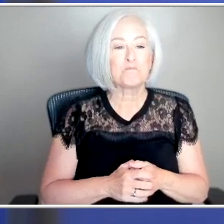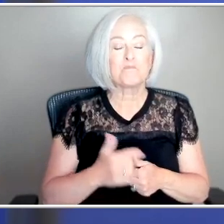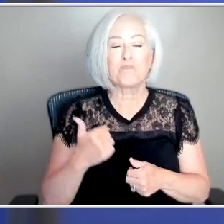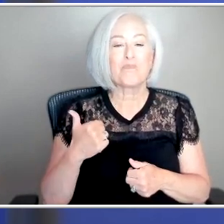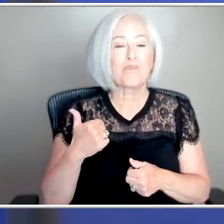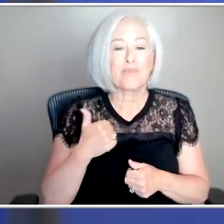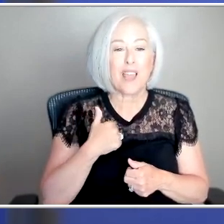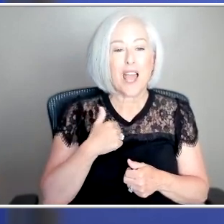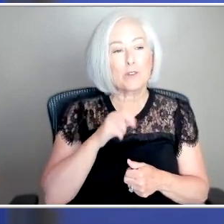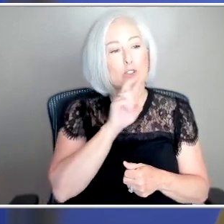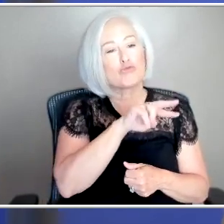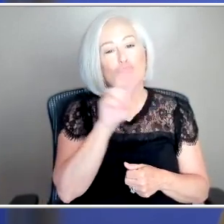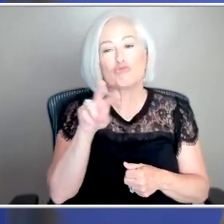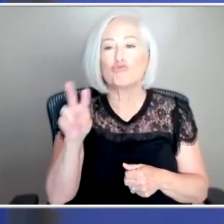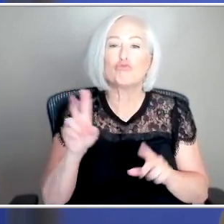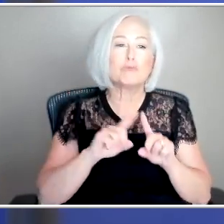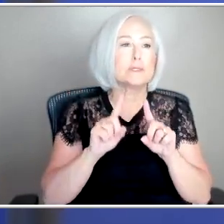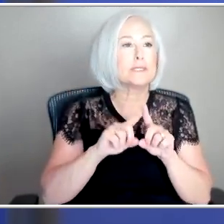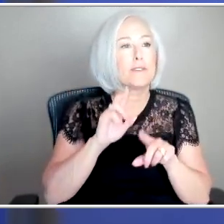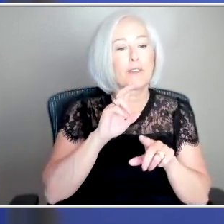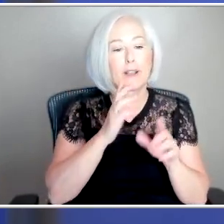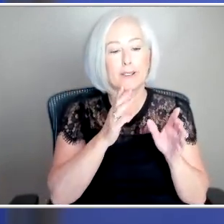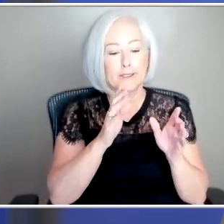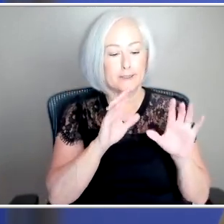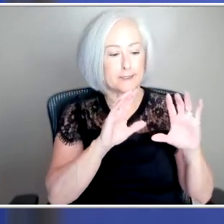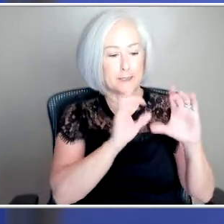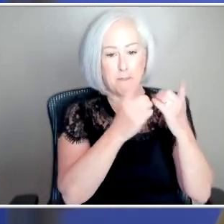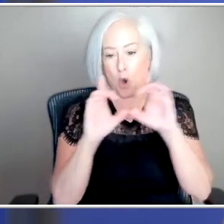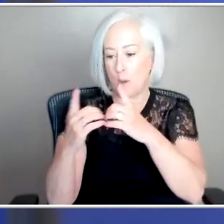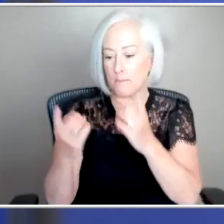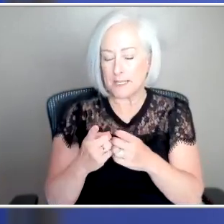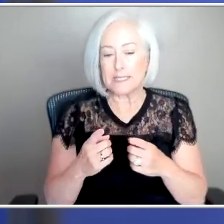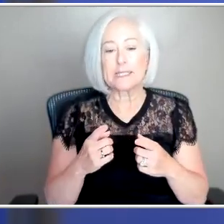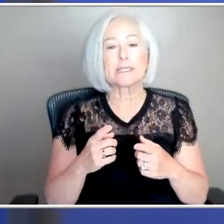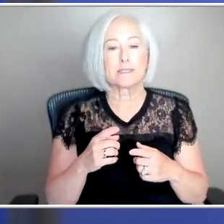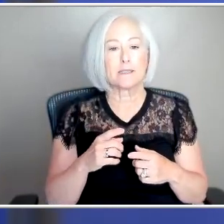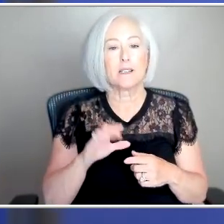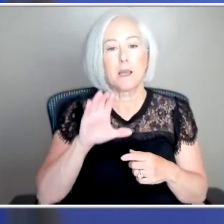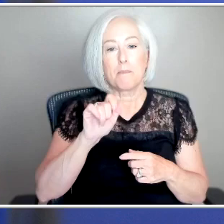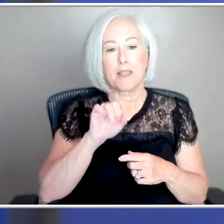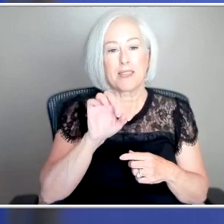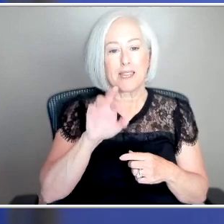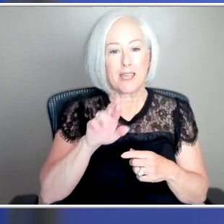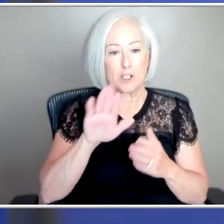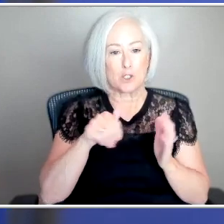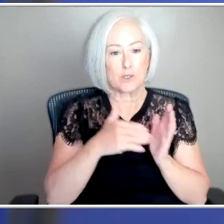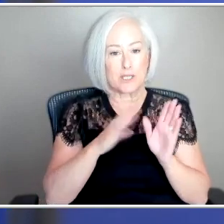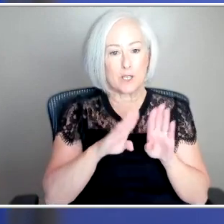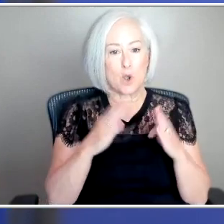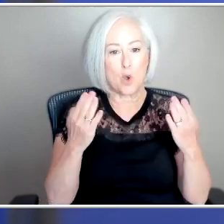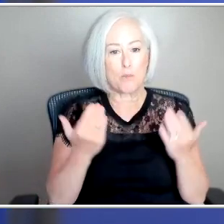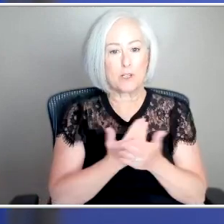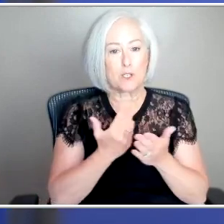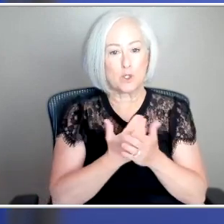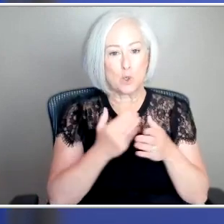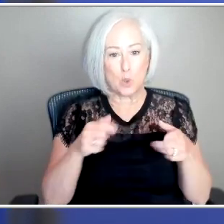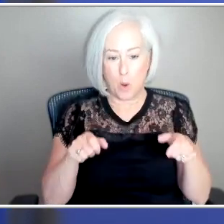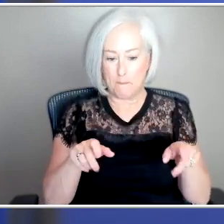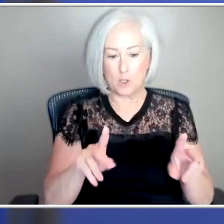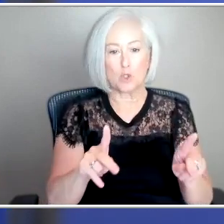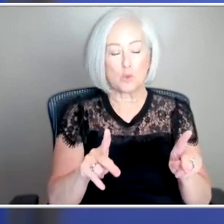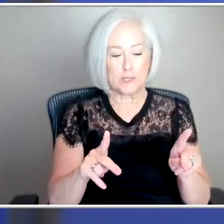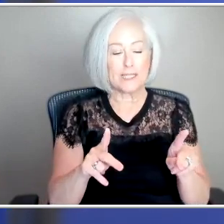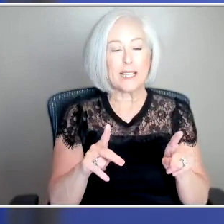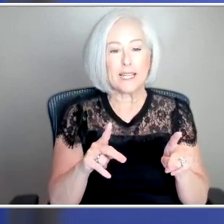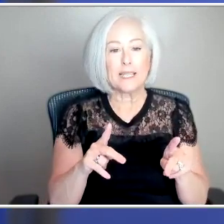other parts of medicine, but I feel like my cancer opened up like a new opportunity and like a new pathway in my career. So I would